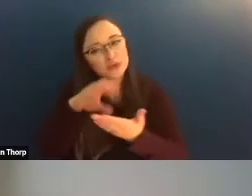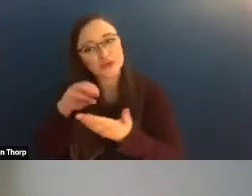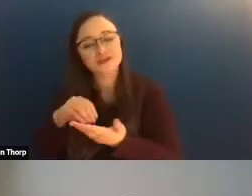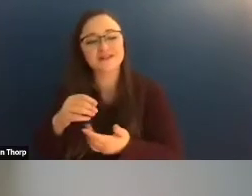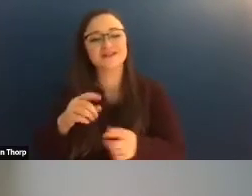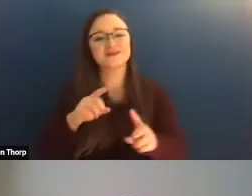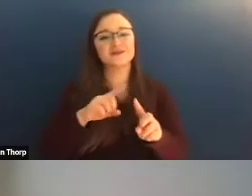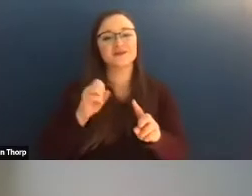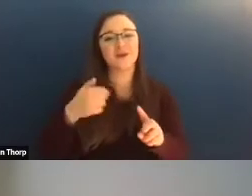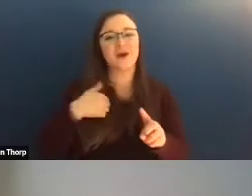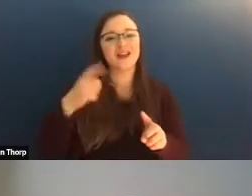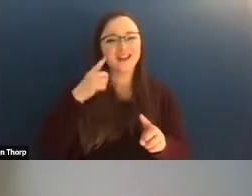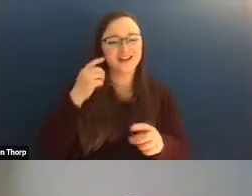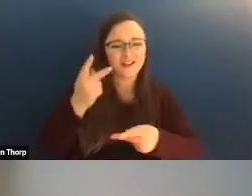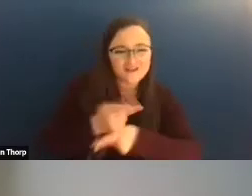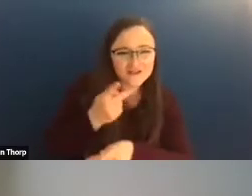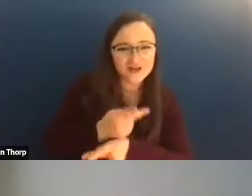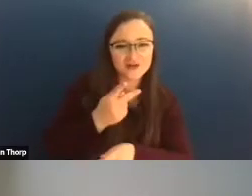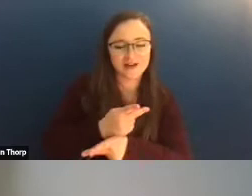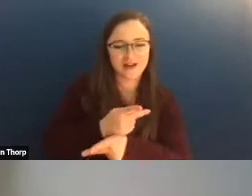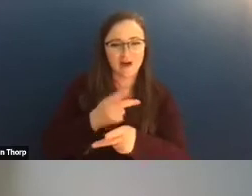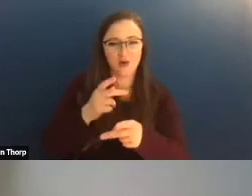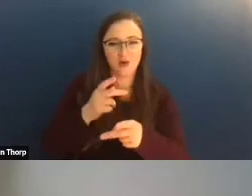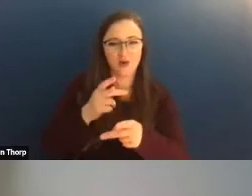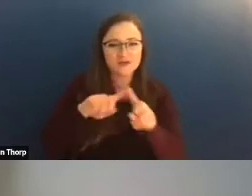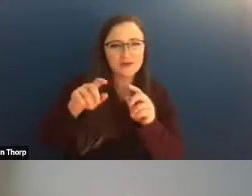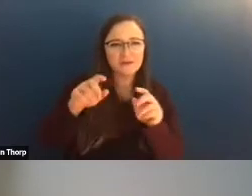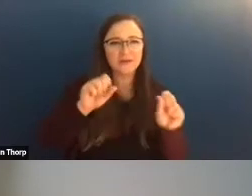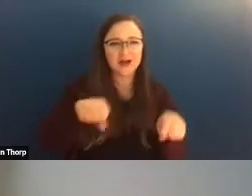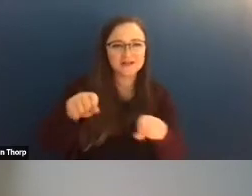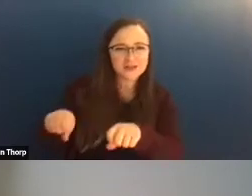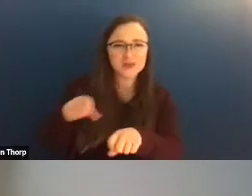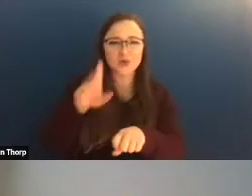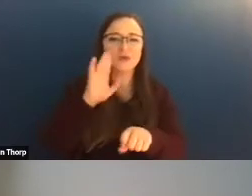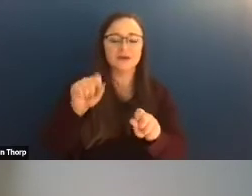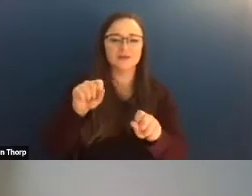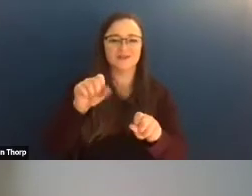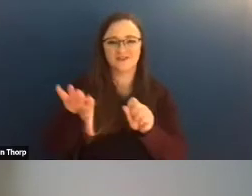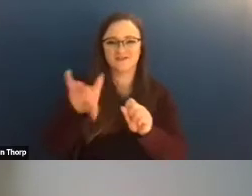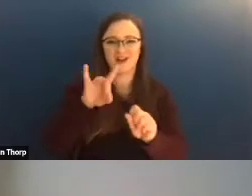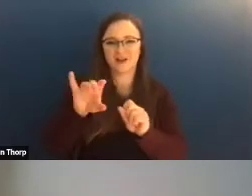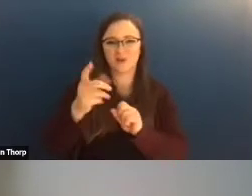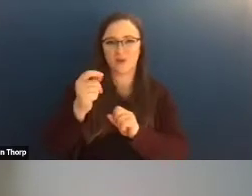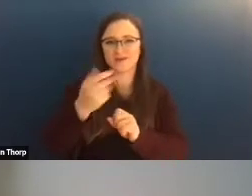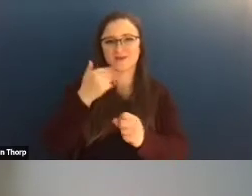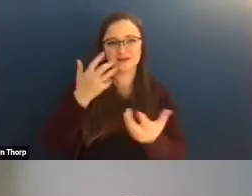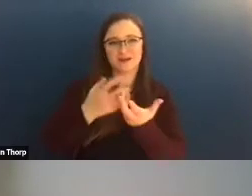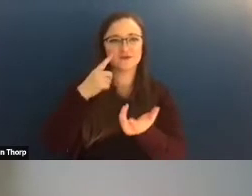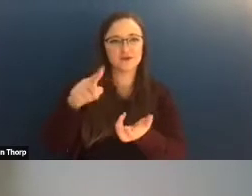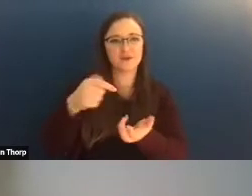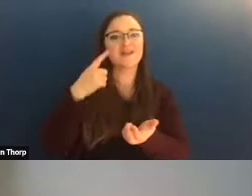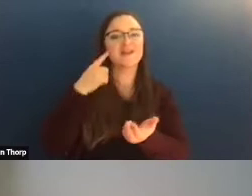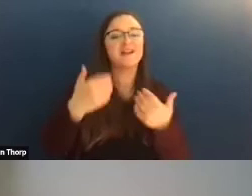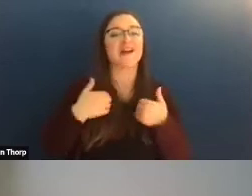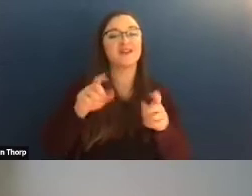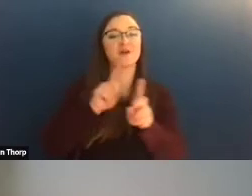to the ground, figuring out what the different possibilities are there, you might be able to find your niche, you could explore it. You know, I think having mentors out there